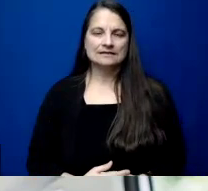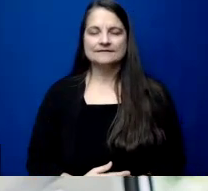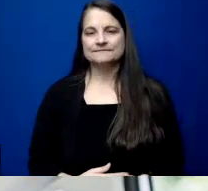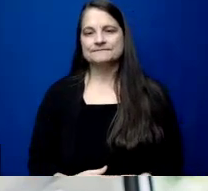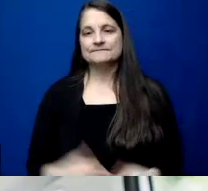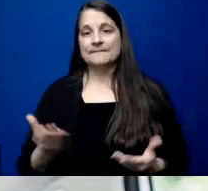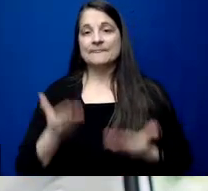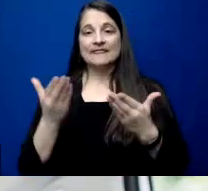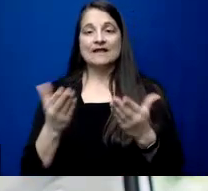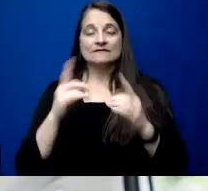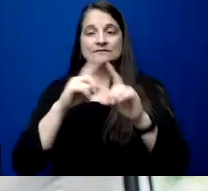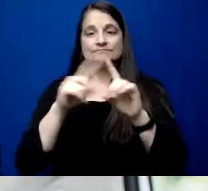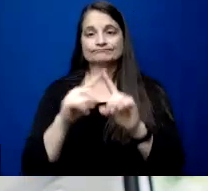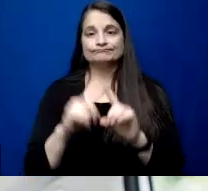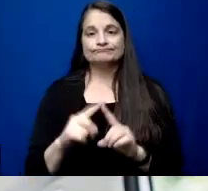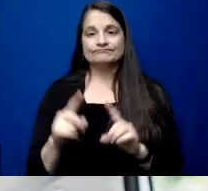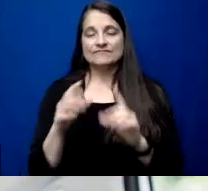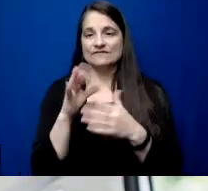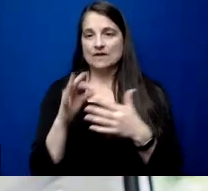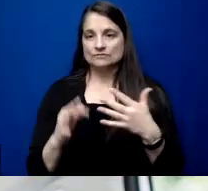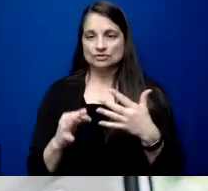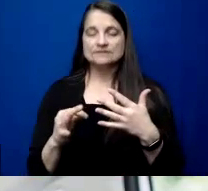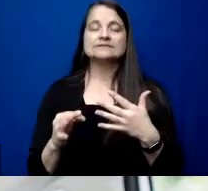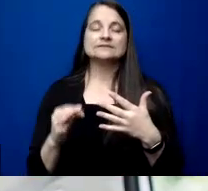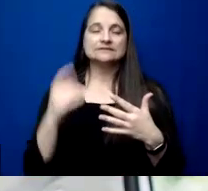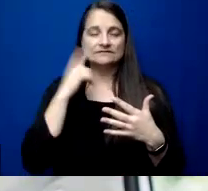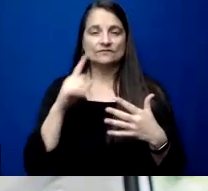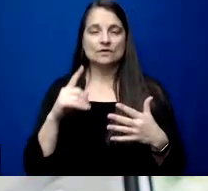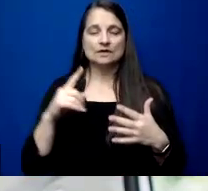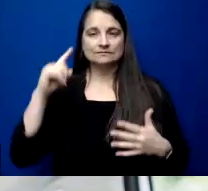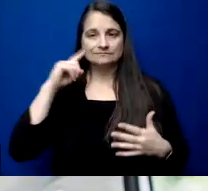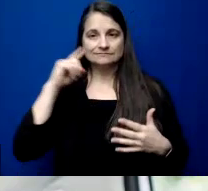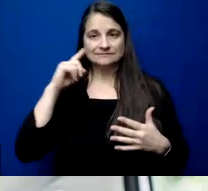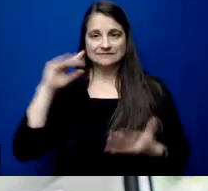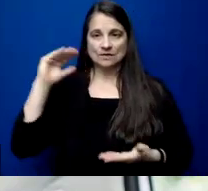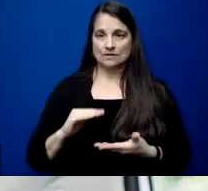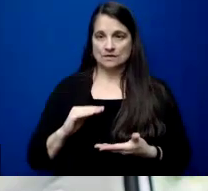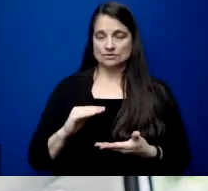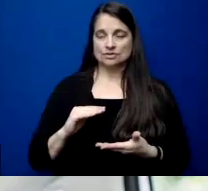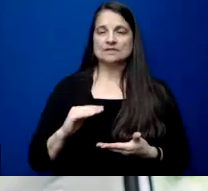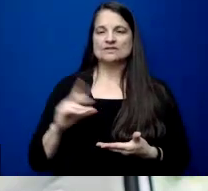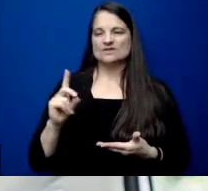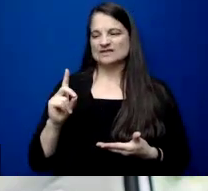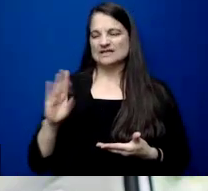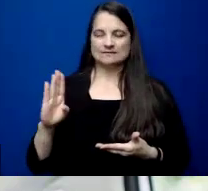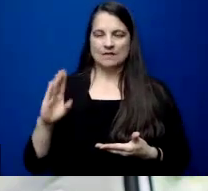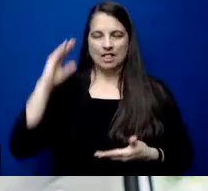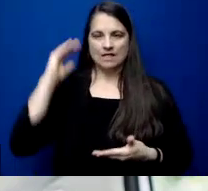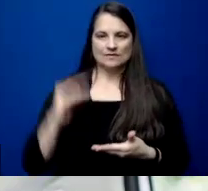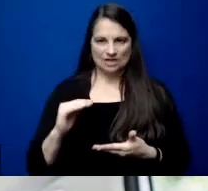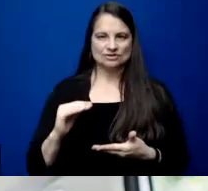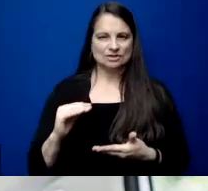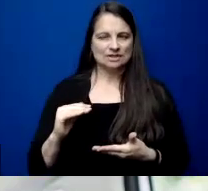offer several different options for sound reduction or decibel reduction. They have